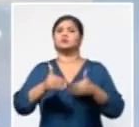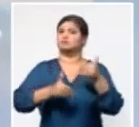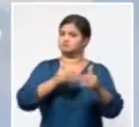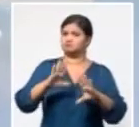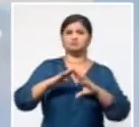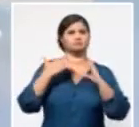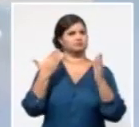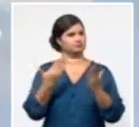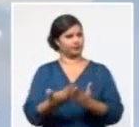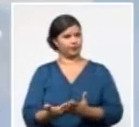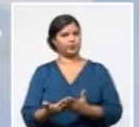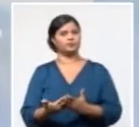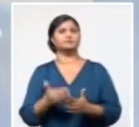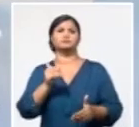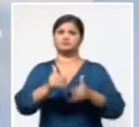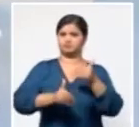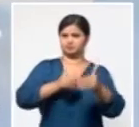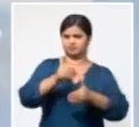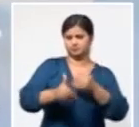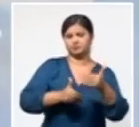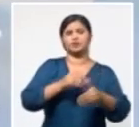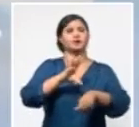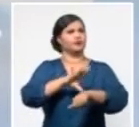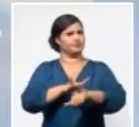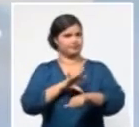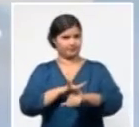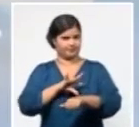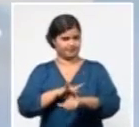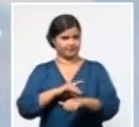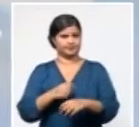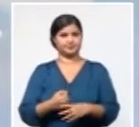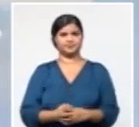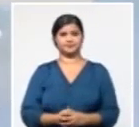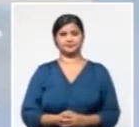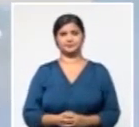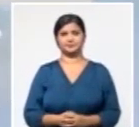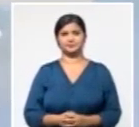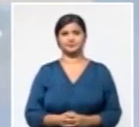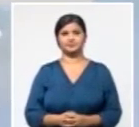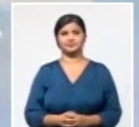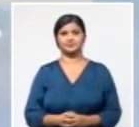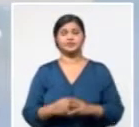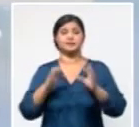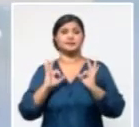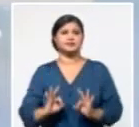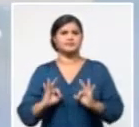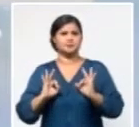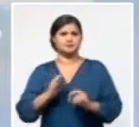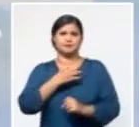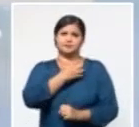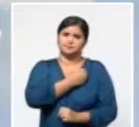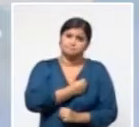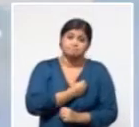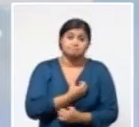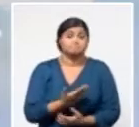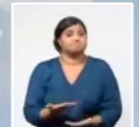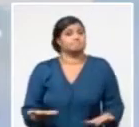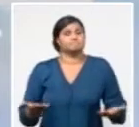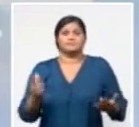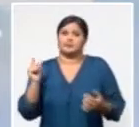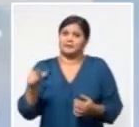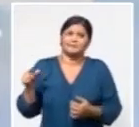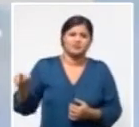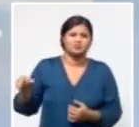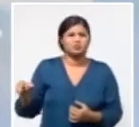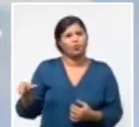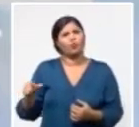very favorable indicator in the evolution of our patients. And we always regret and convey our condolences